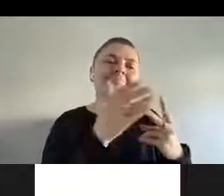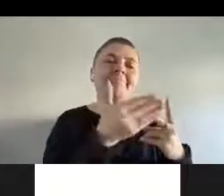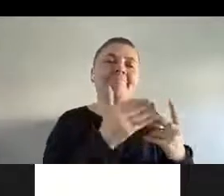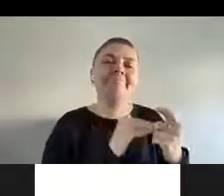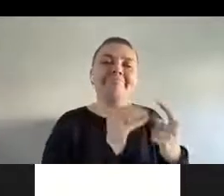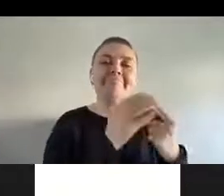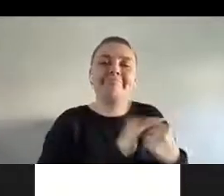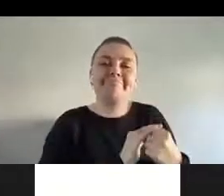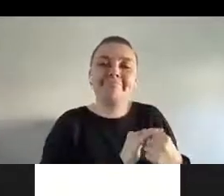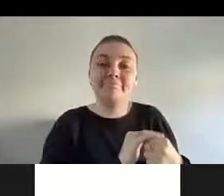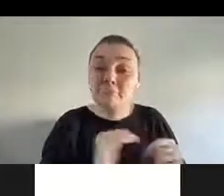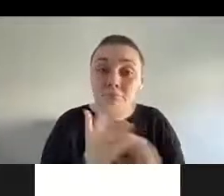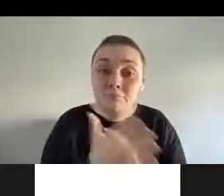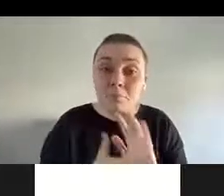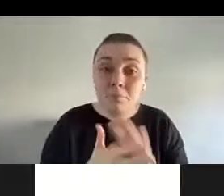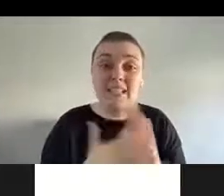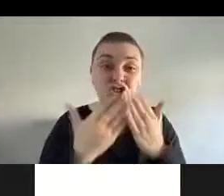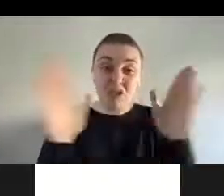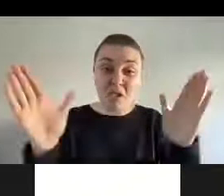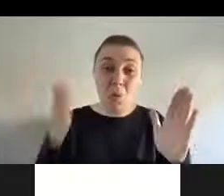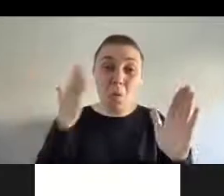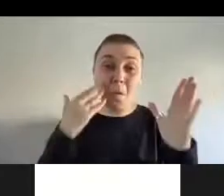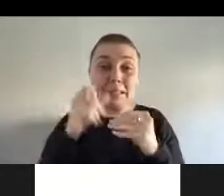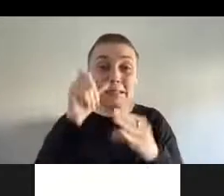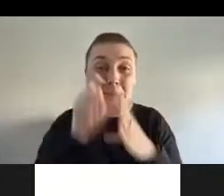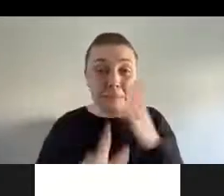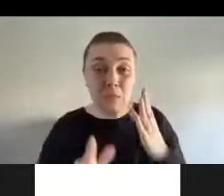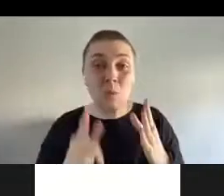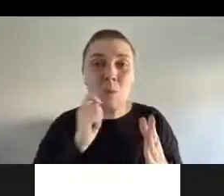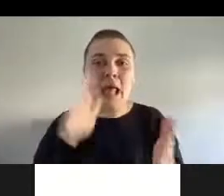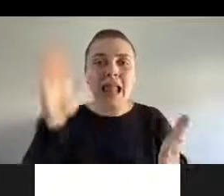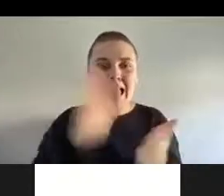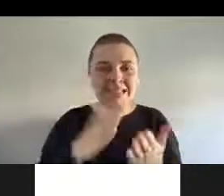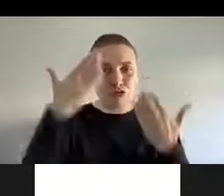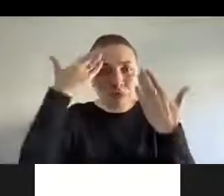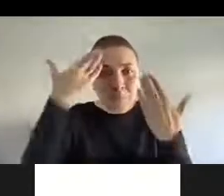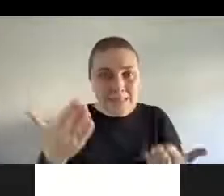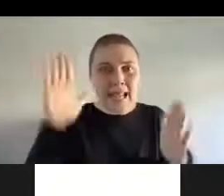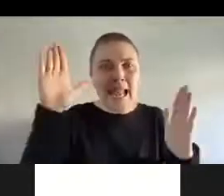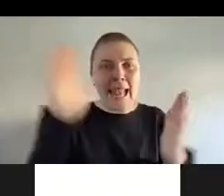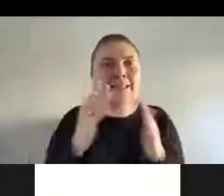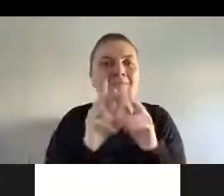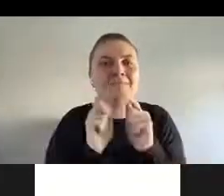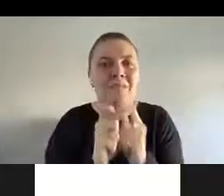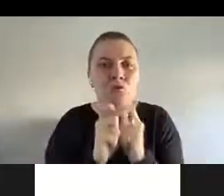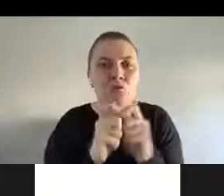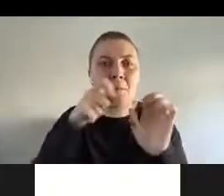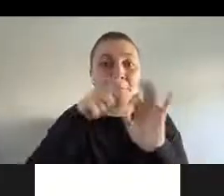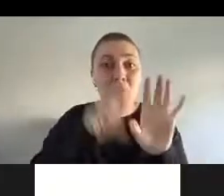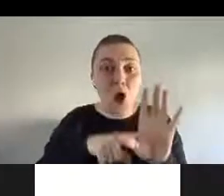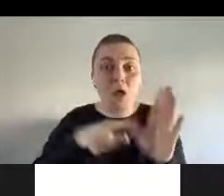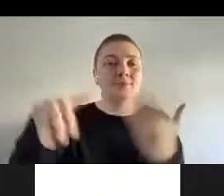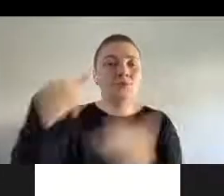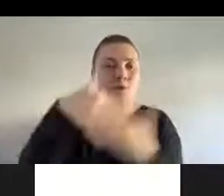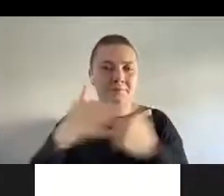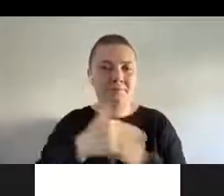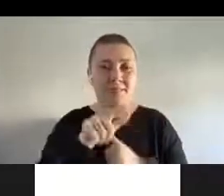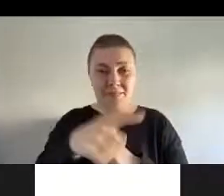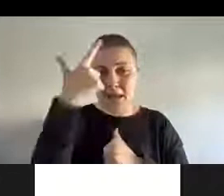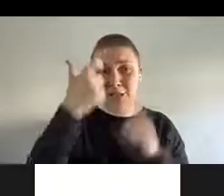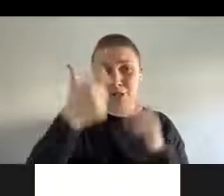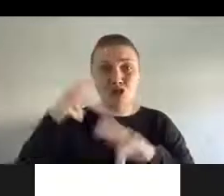generally means that women with disabilities are going to be less respected and less valued by society. And this kind of idea